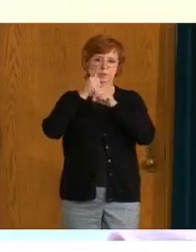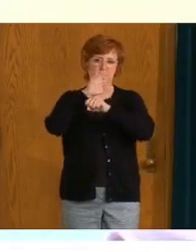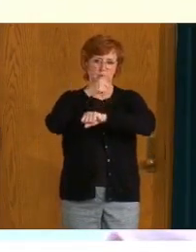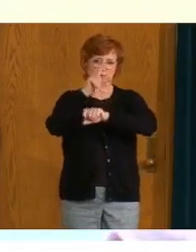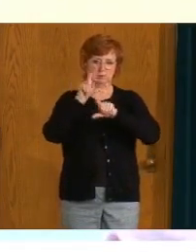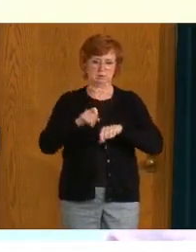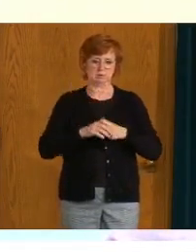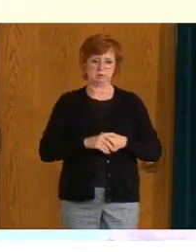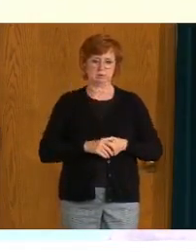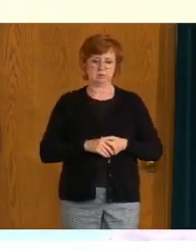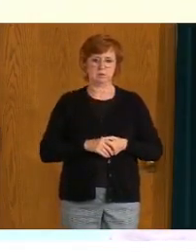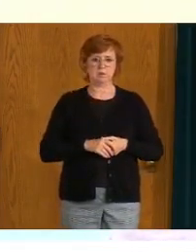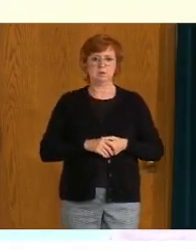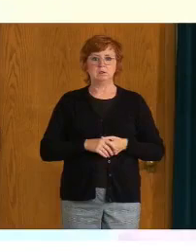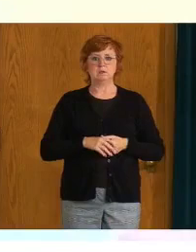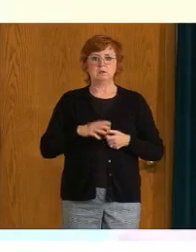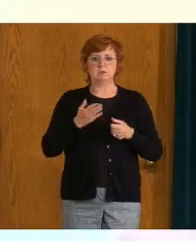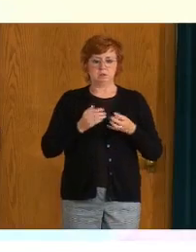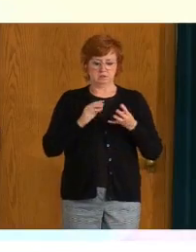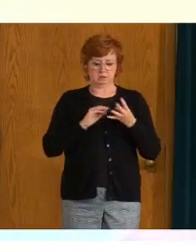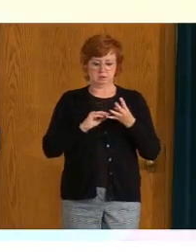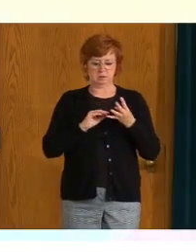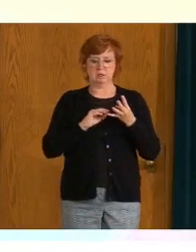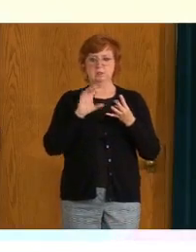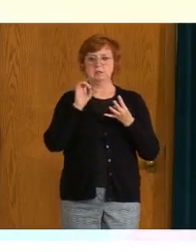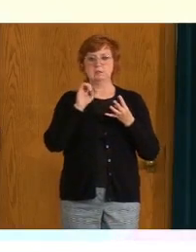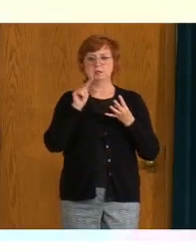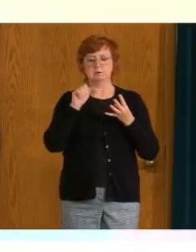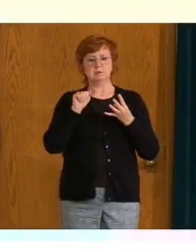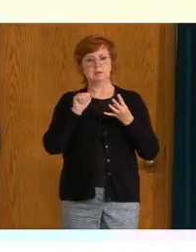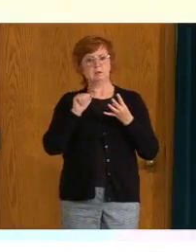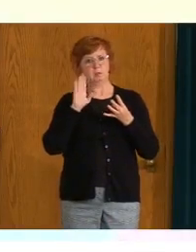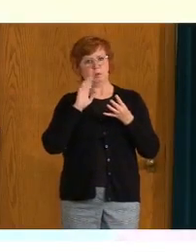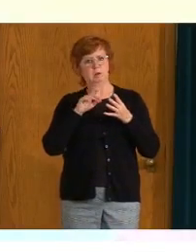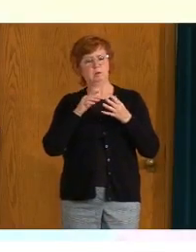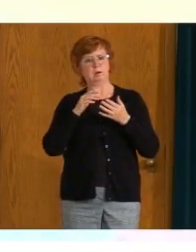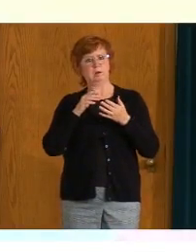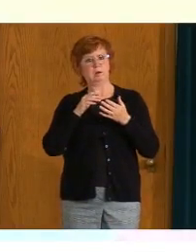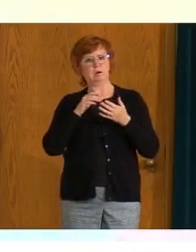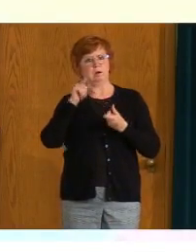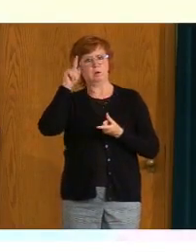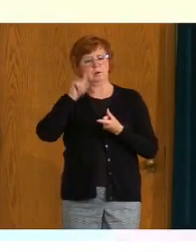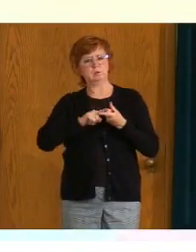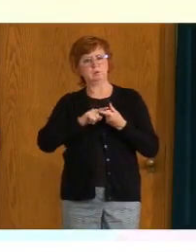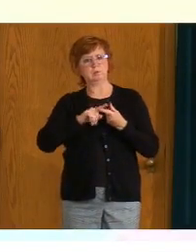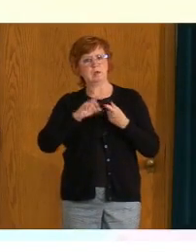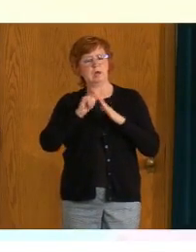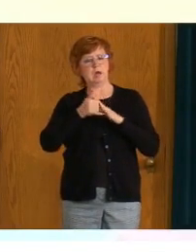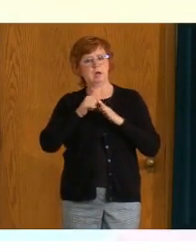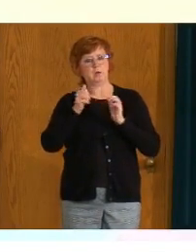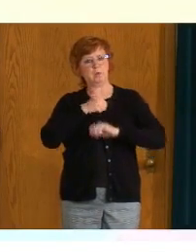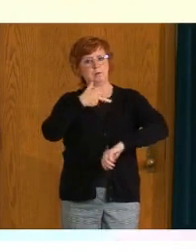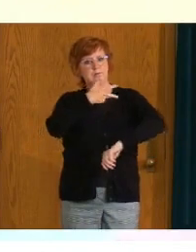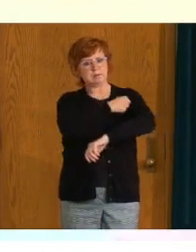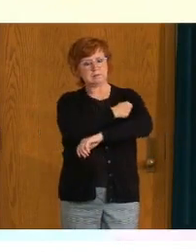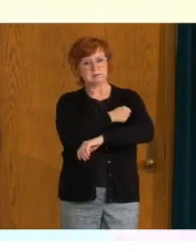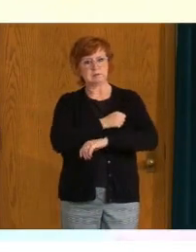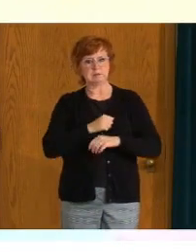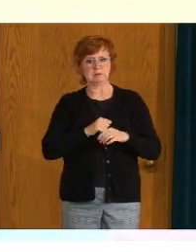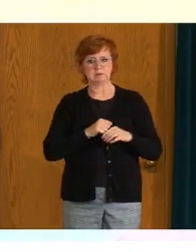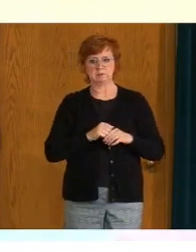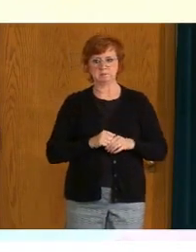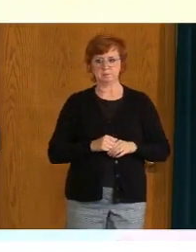these variants and even the Delta variant responds well to 2 doses of vaccine, if you are 2 weeks after your second dose, you may